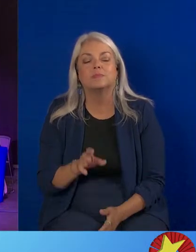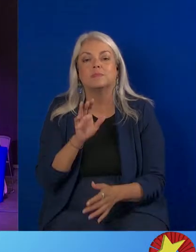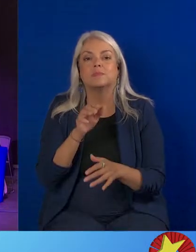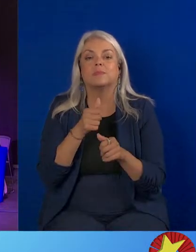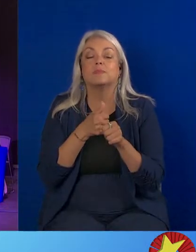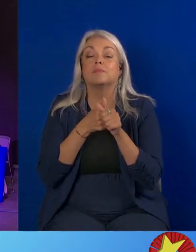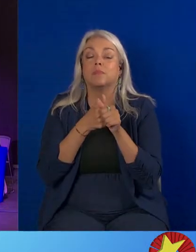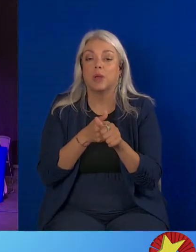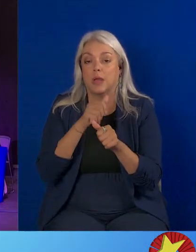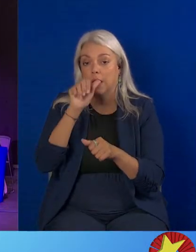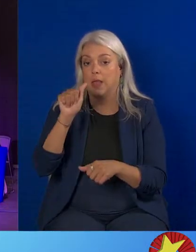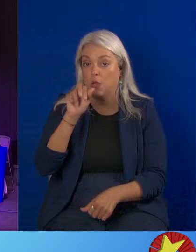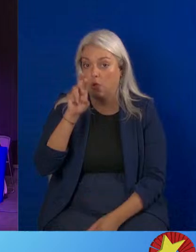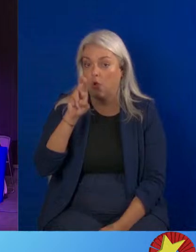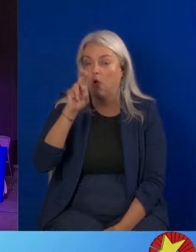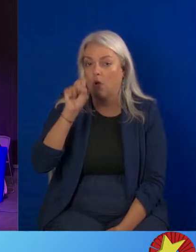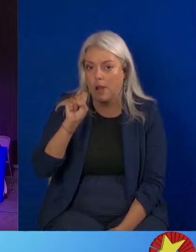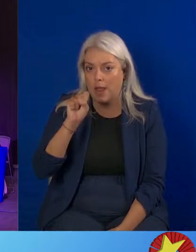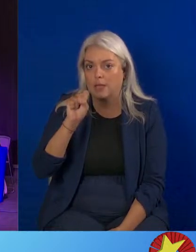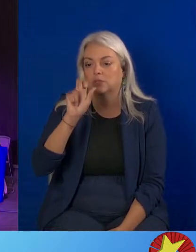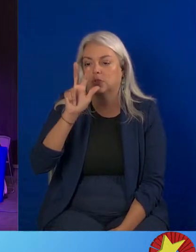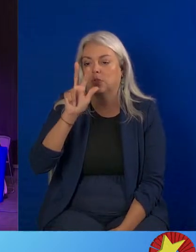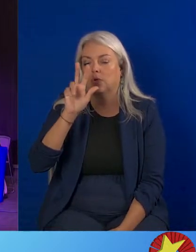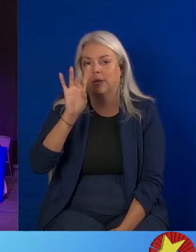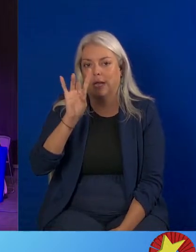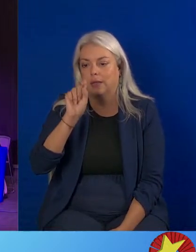Pursuant to ARS